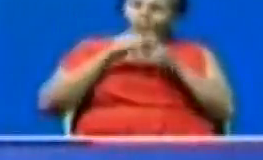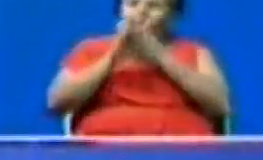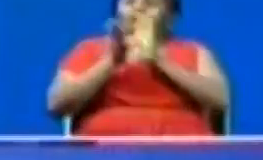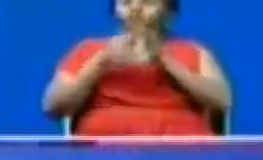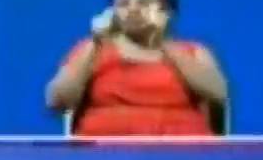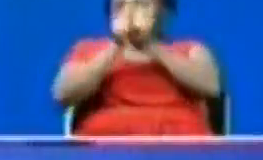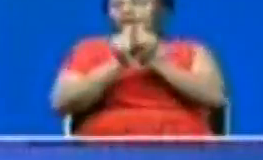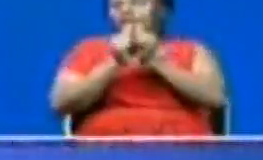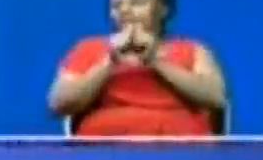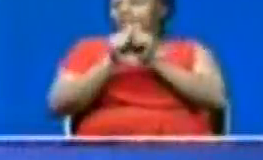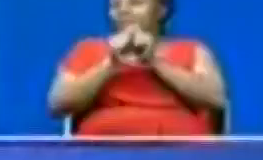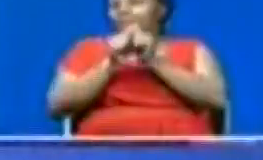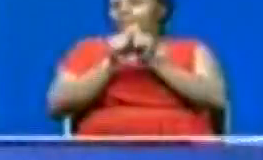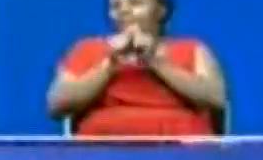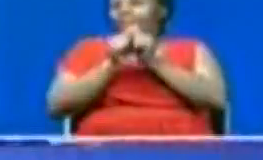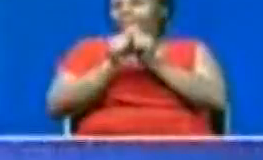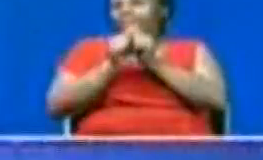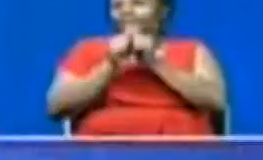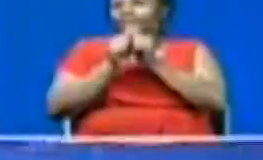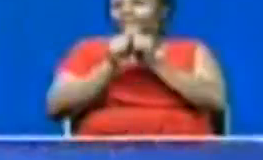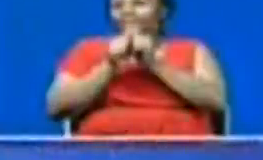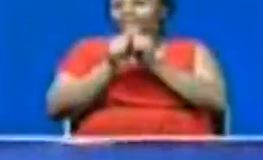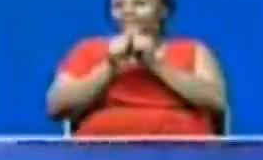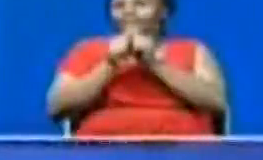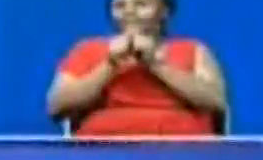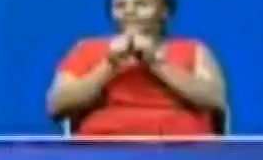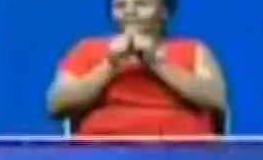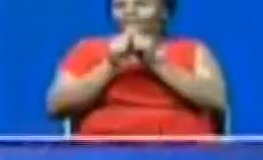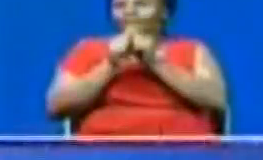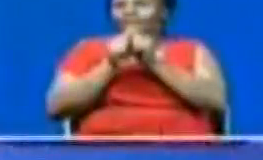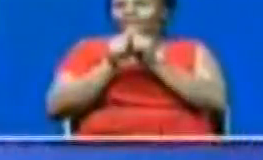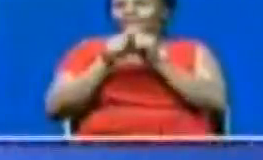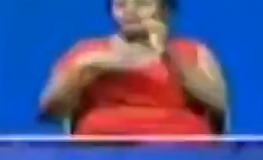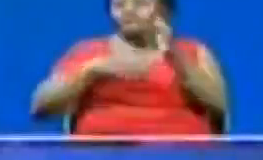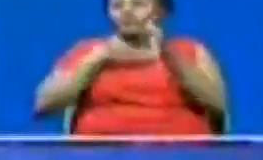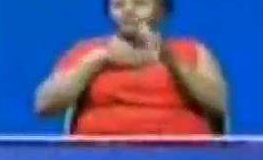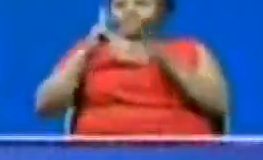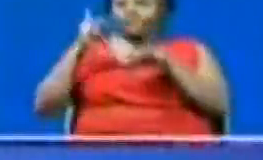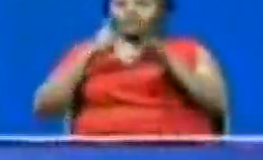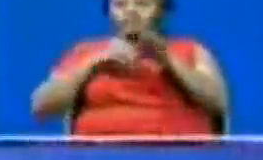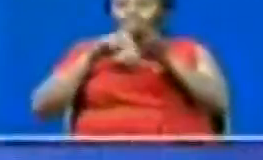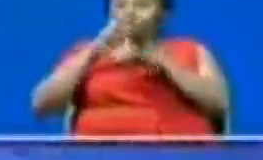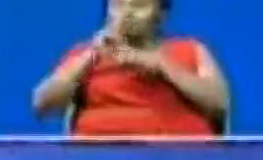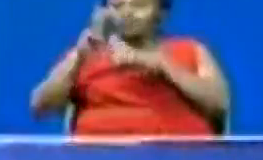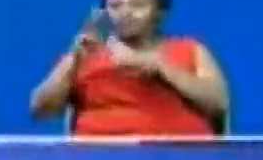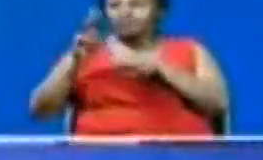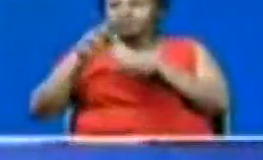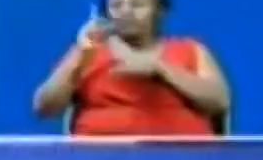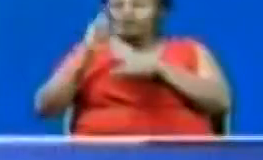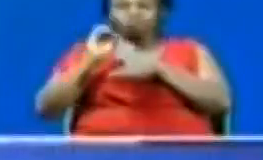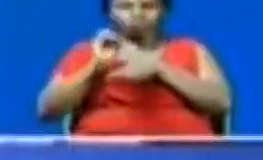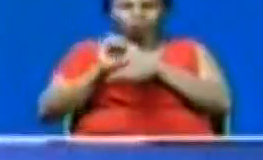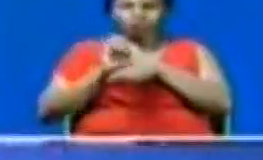pamoja. Ama namna gani? Lakini sisi leo ni marafiki. Ruto's Ikolomani visit was his first to the Western region.